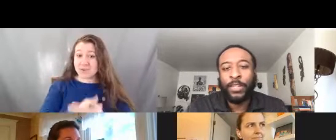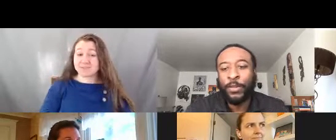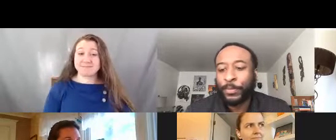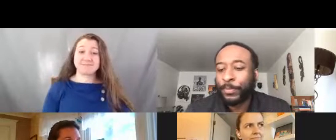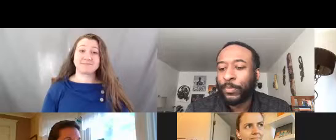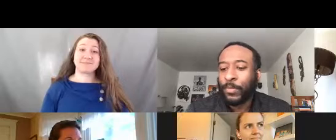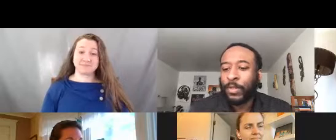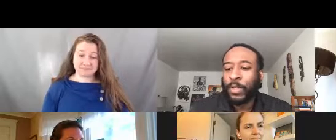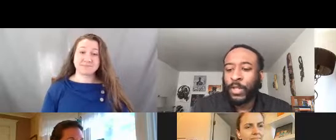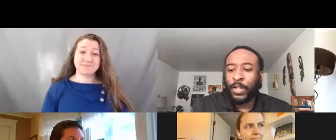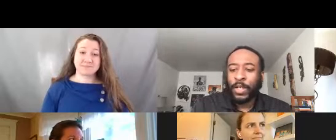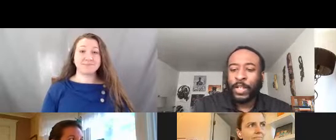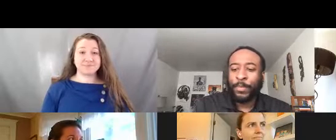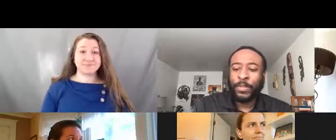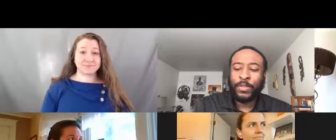Thank you.